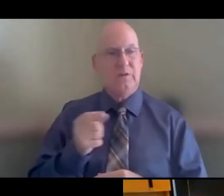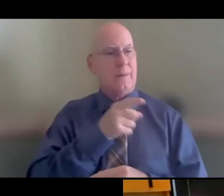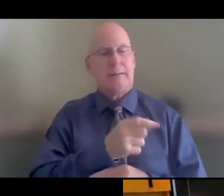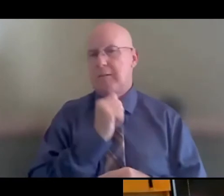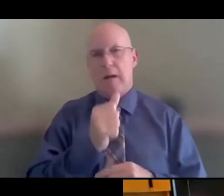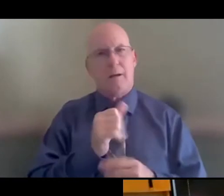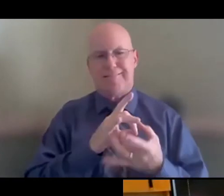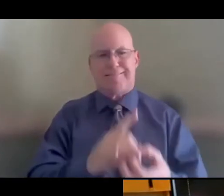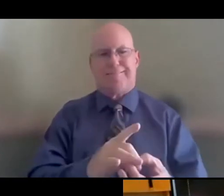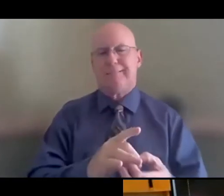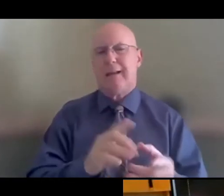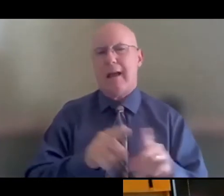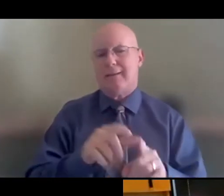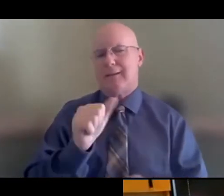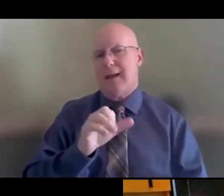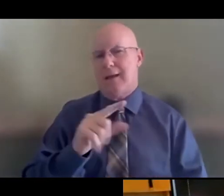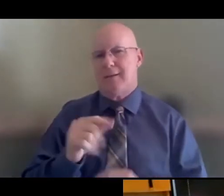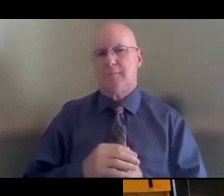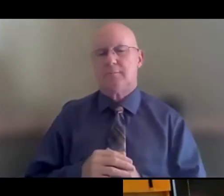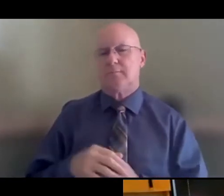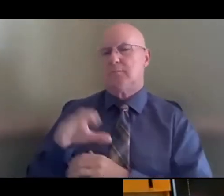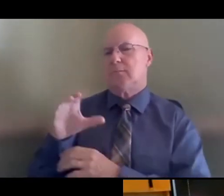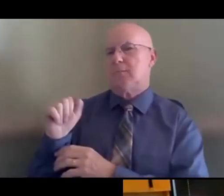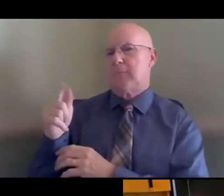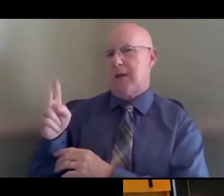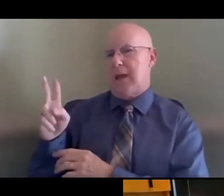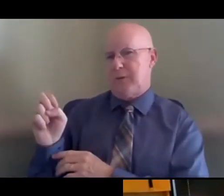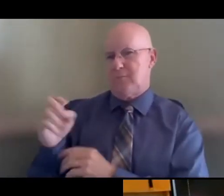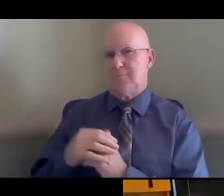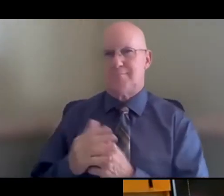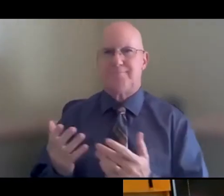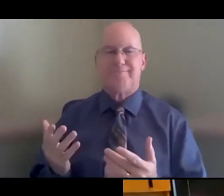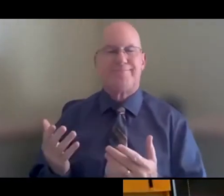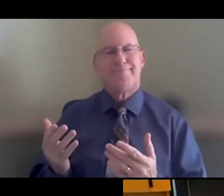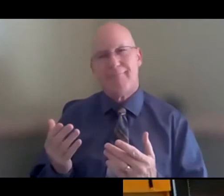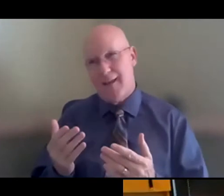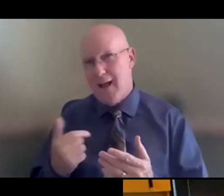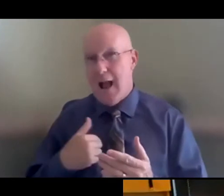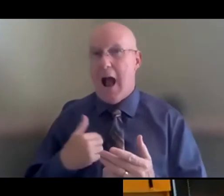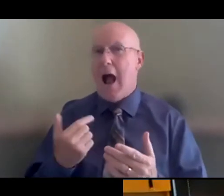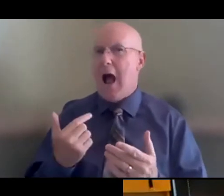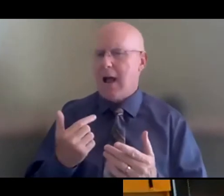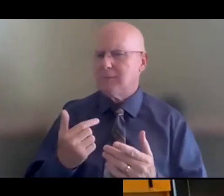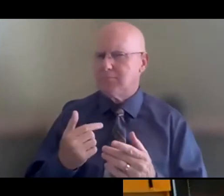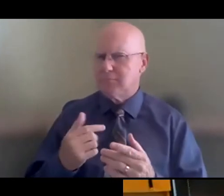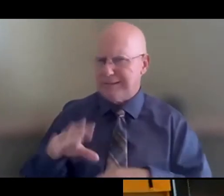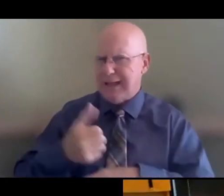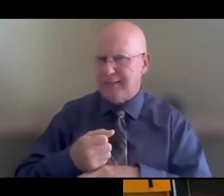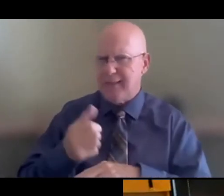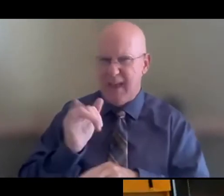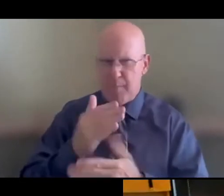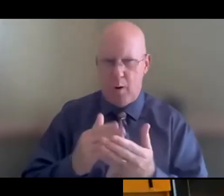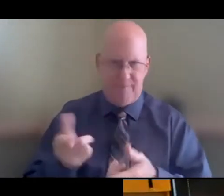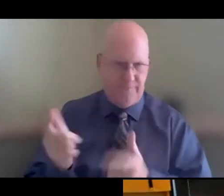Yeah, so for me, it was just part of, although I've laughed that I missed other things, that was something I did pretty quickly once I